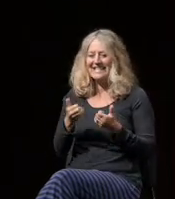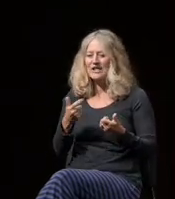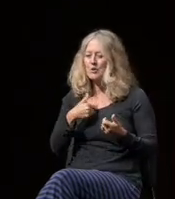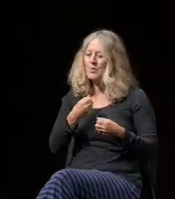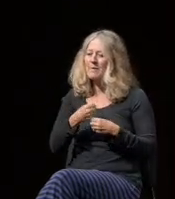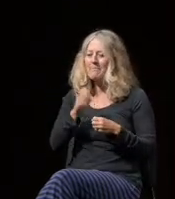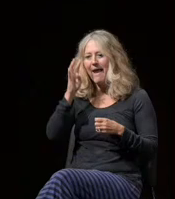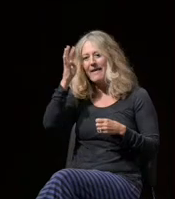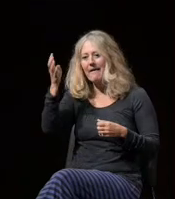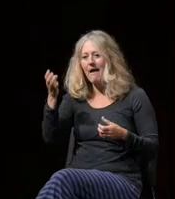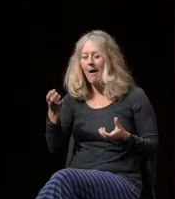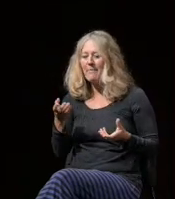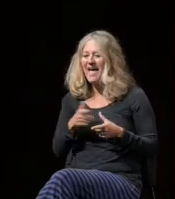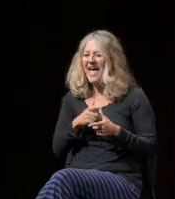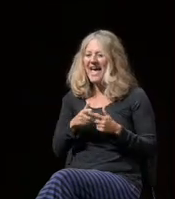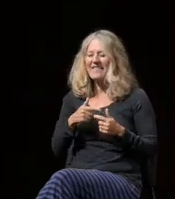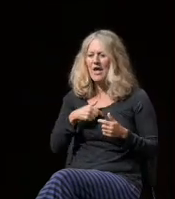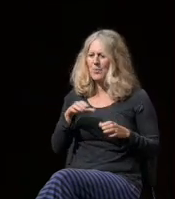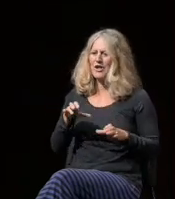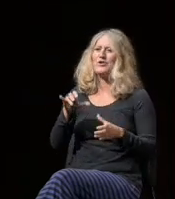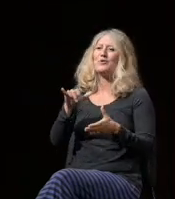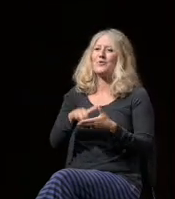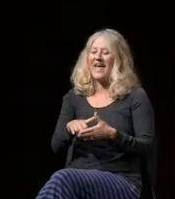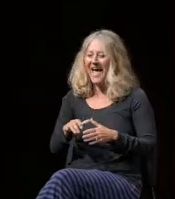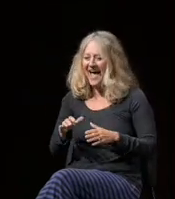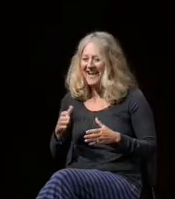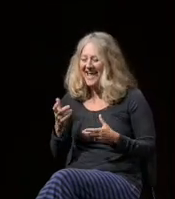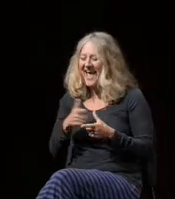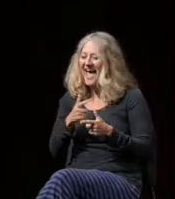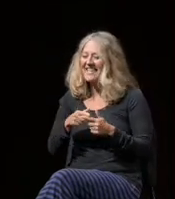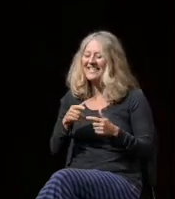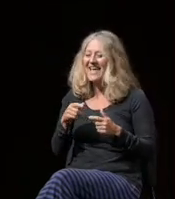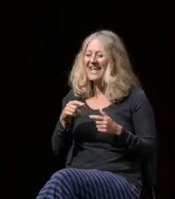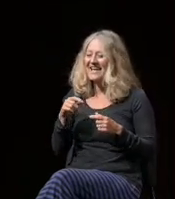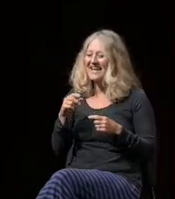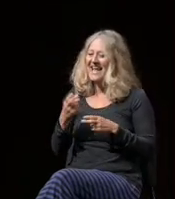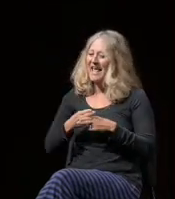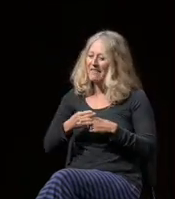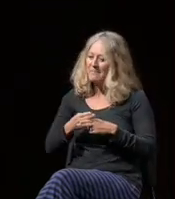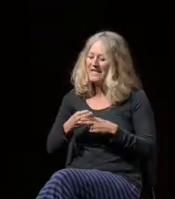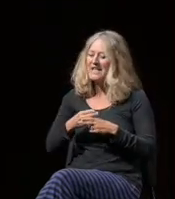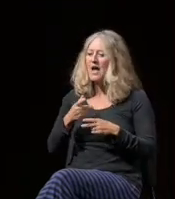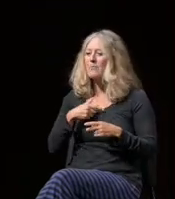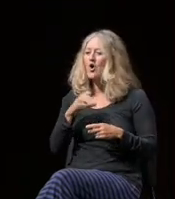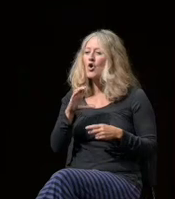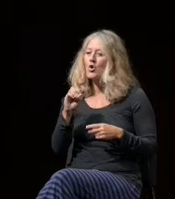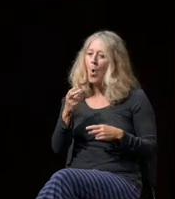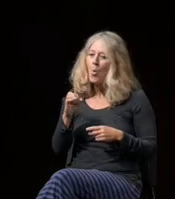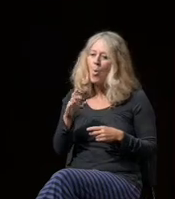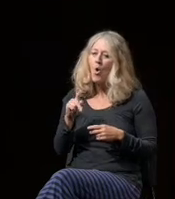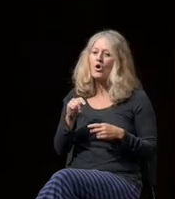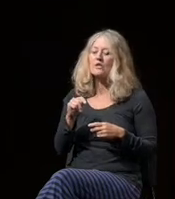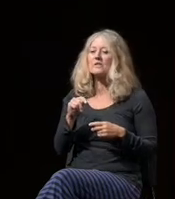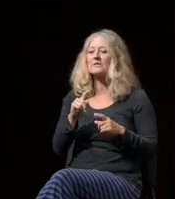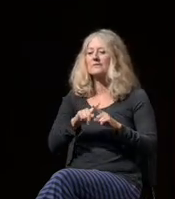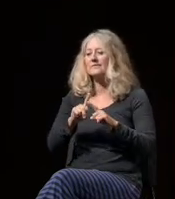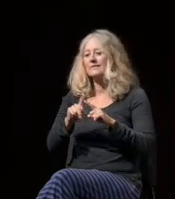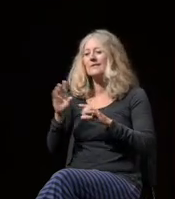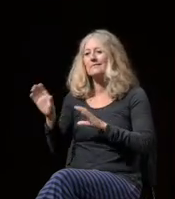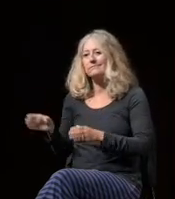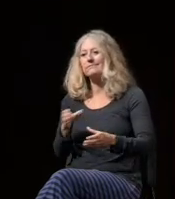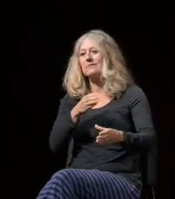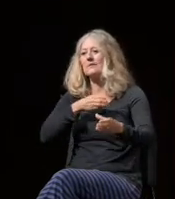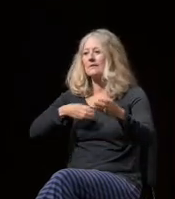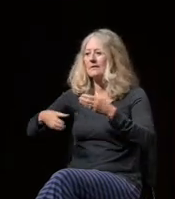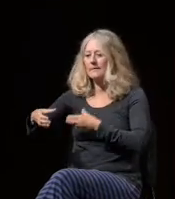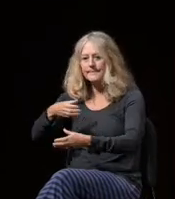this stuff up. You know, we get to do that. And in the meantime, cohort after cohort after cohort of students come through and don't